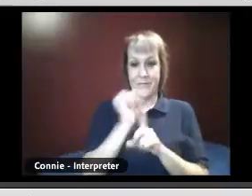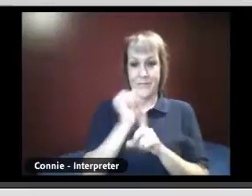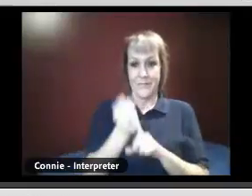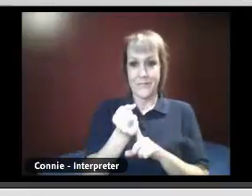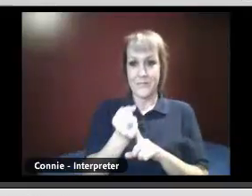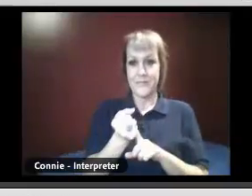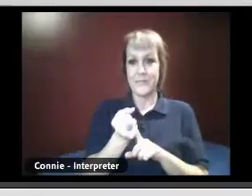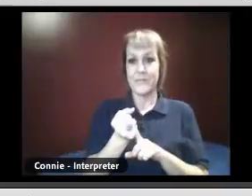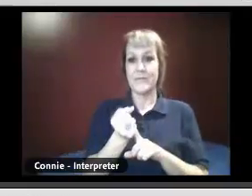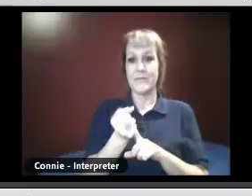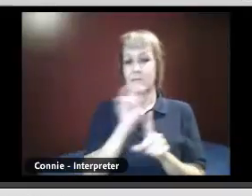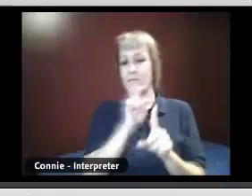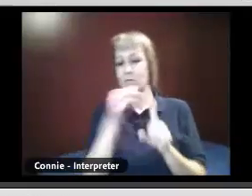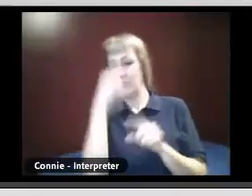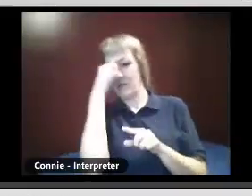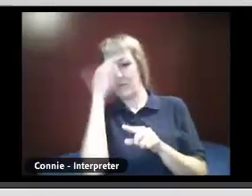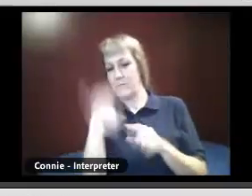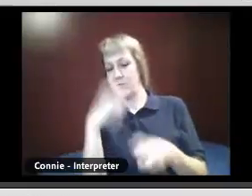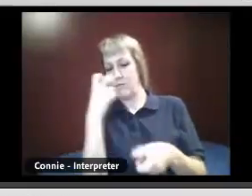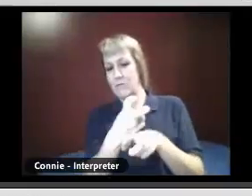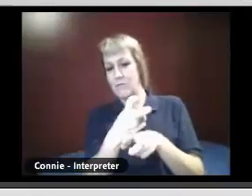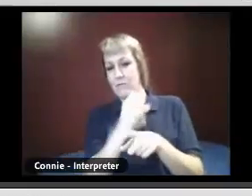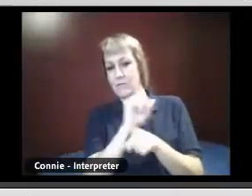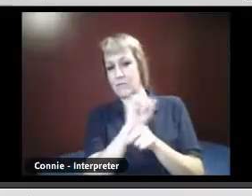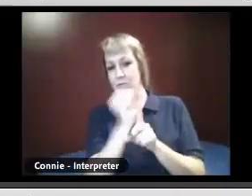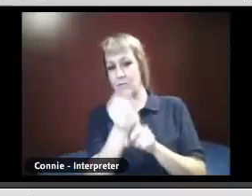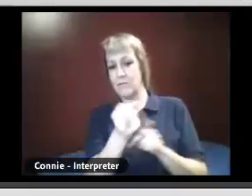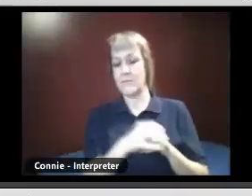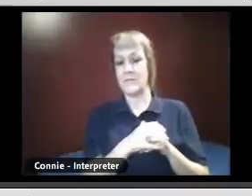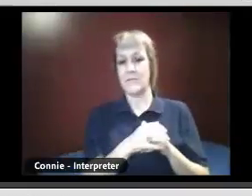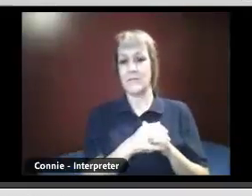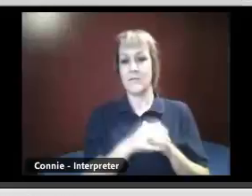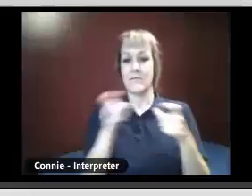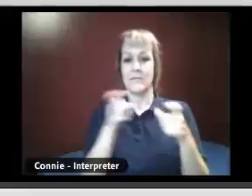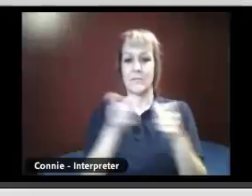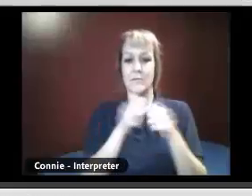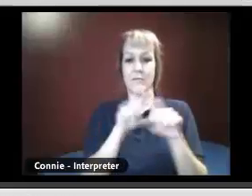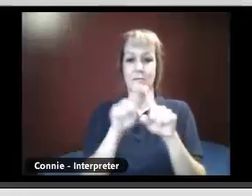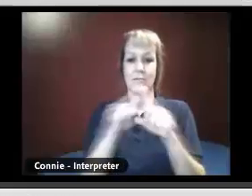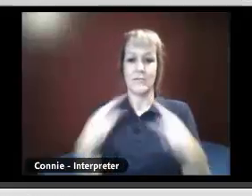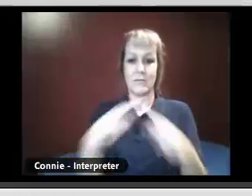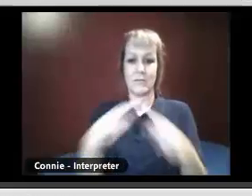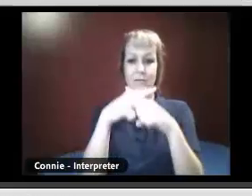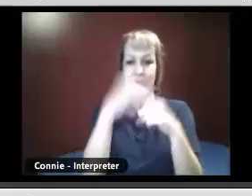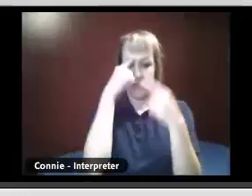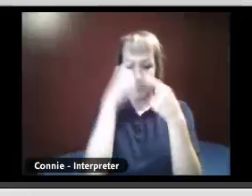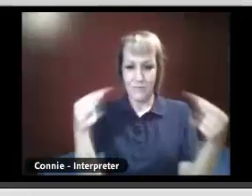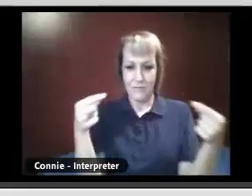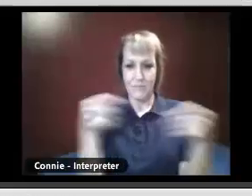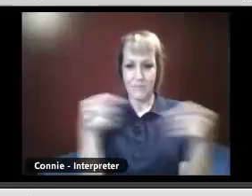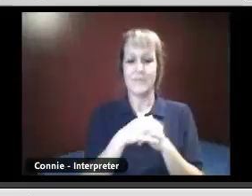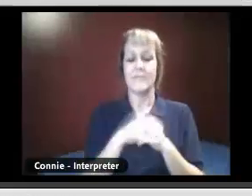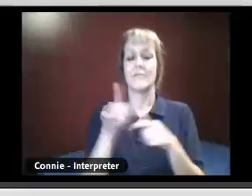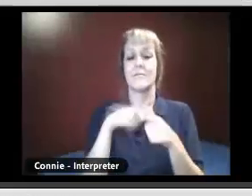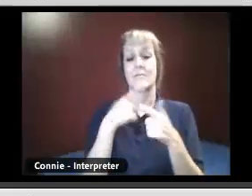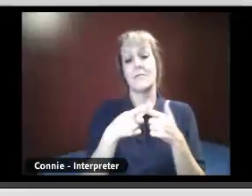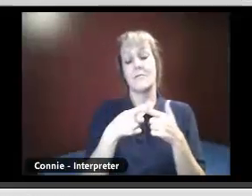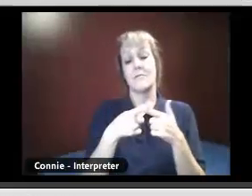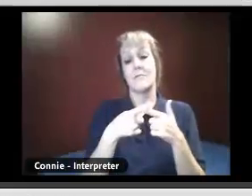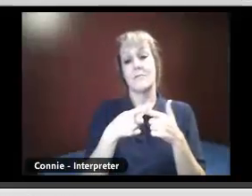we perceive to be difficult, and dealing with conflicts and disagreements, well, then the odds are we tend to